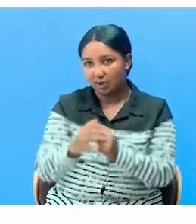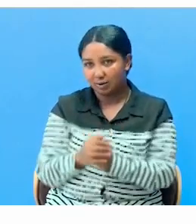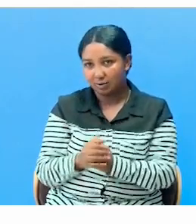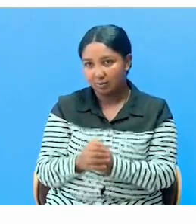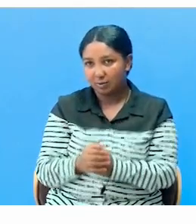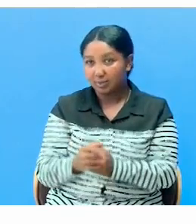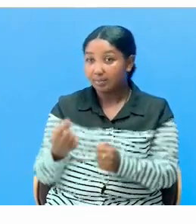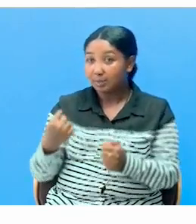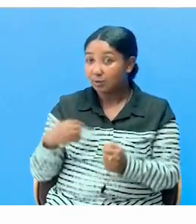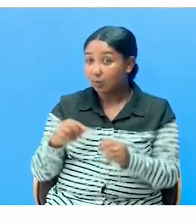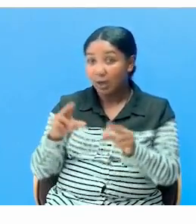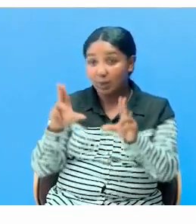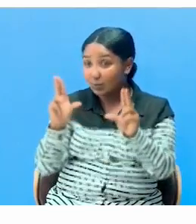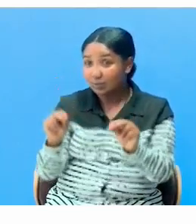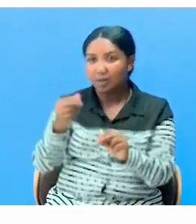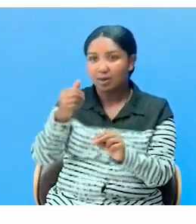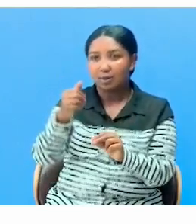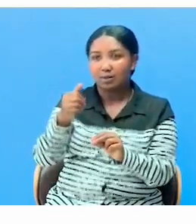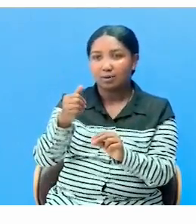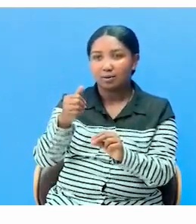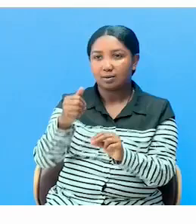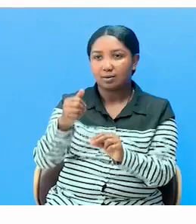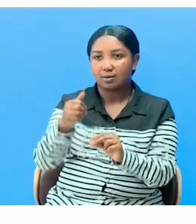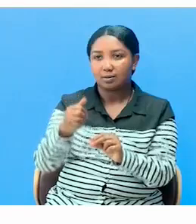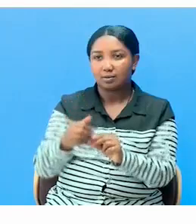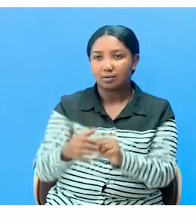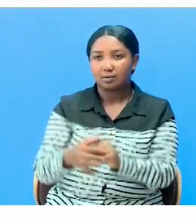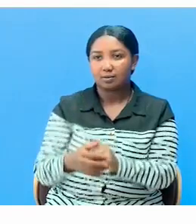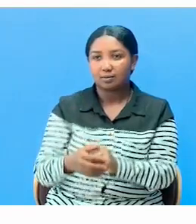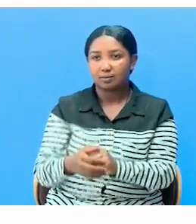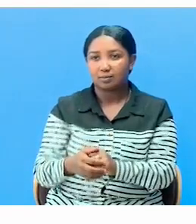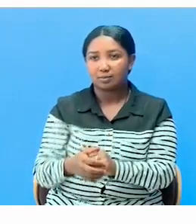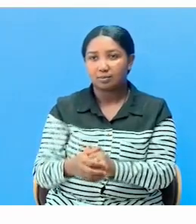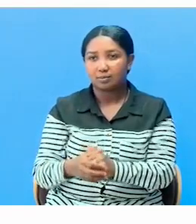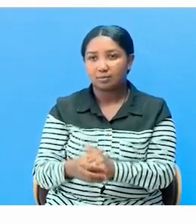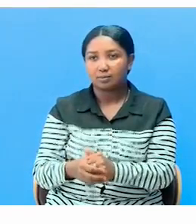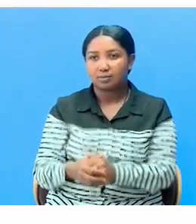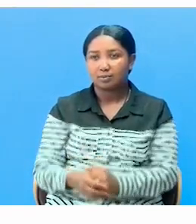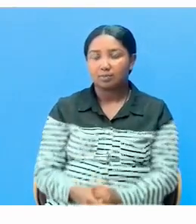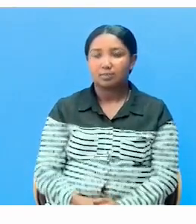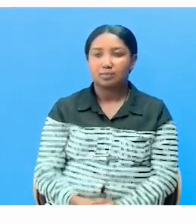We cannot say a books, or